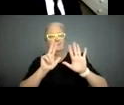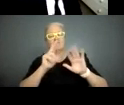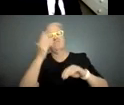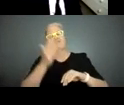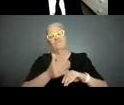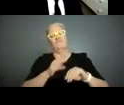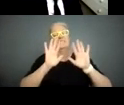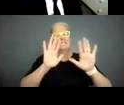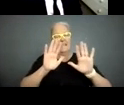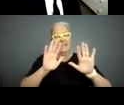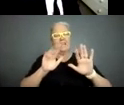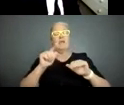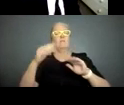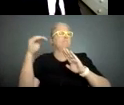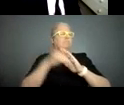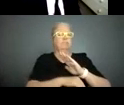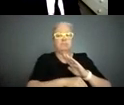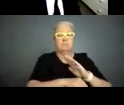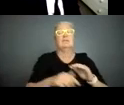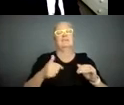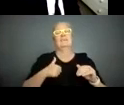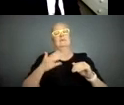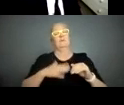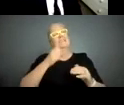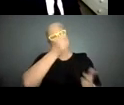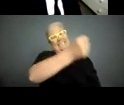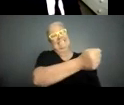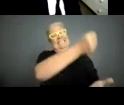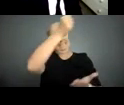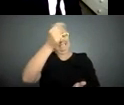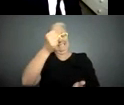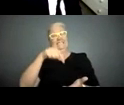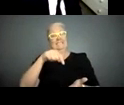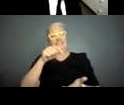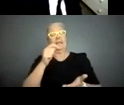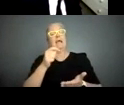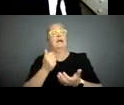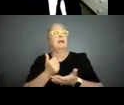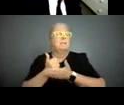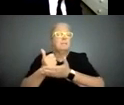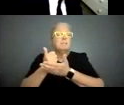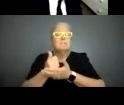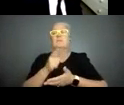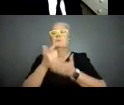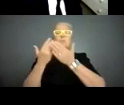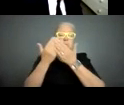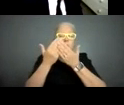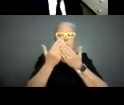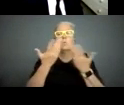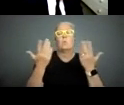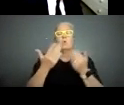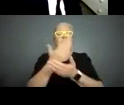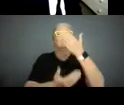of COVID, we need much more money to rebuild education for all, but particularly disabled children who missed out